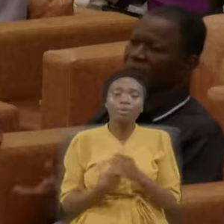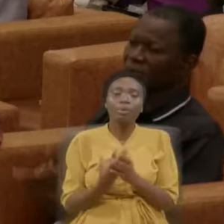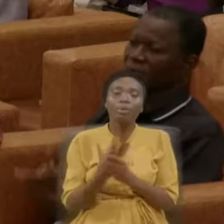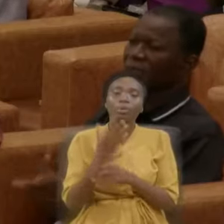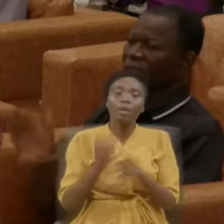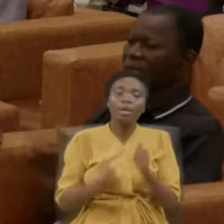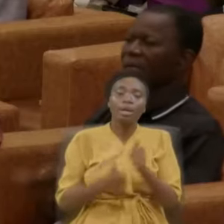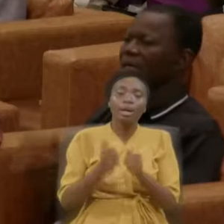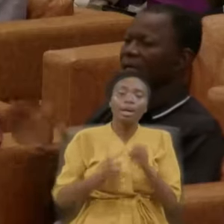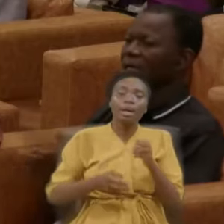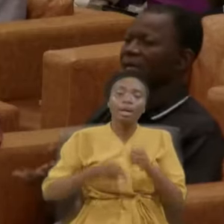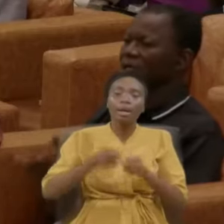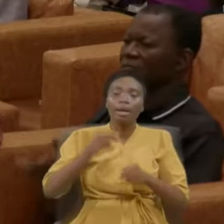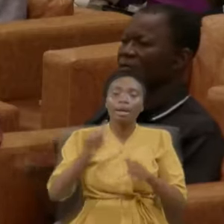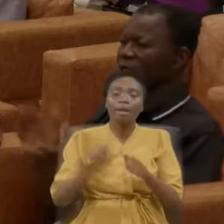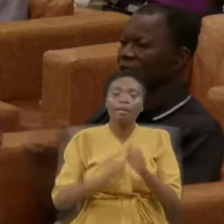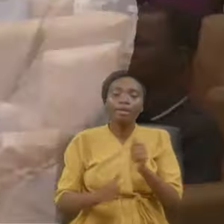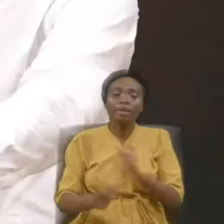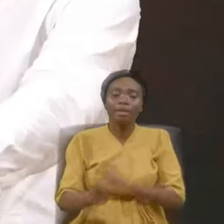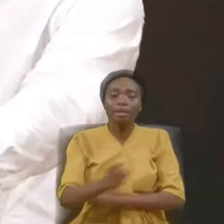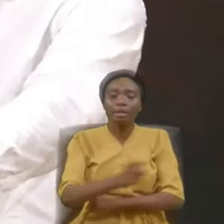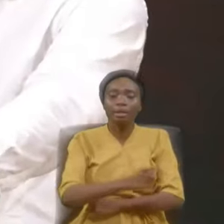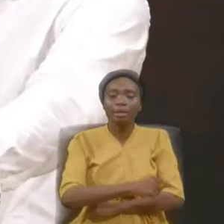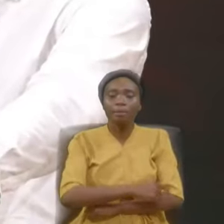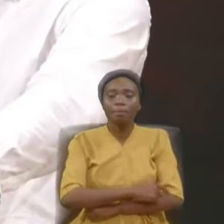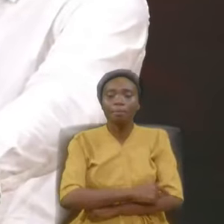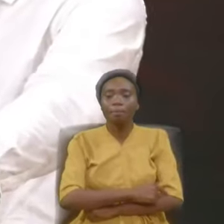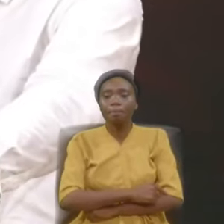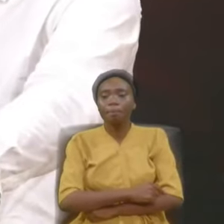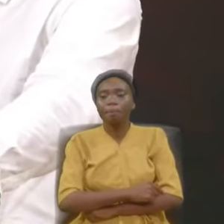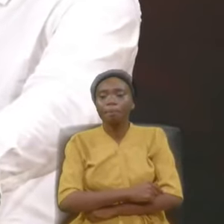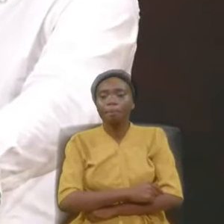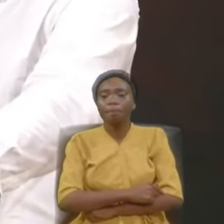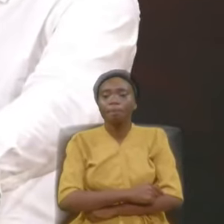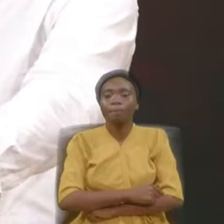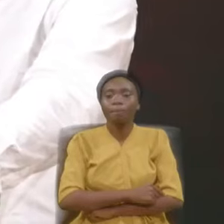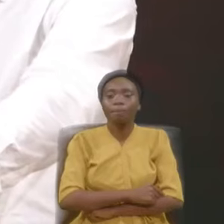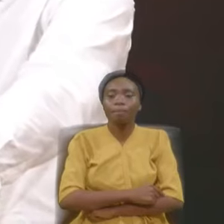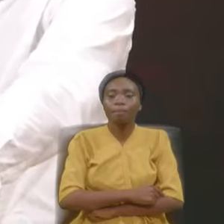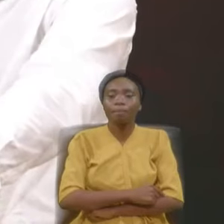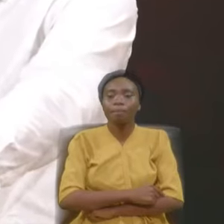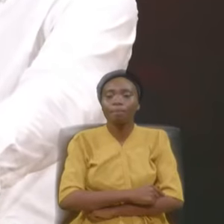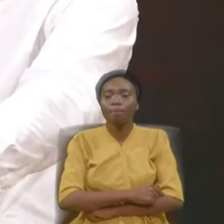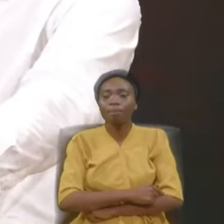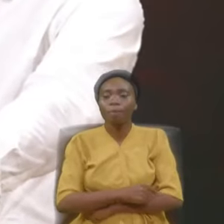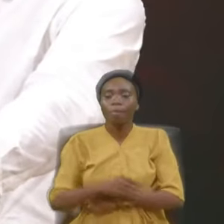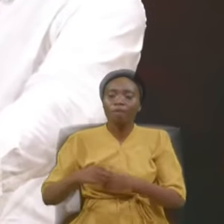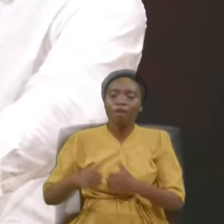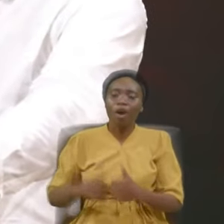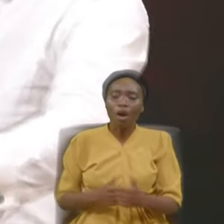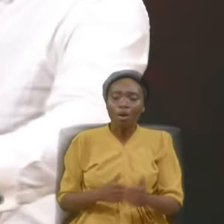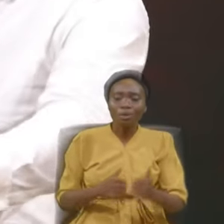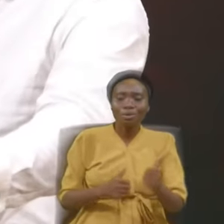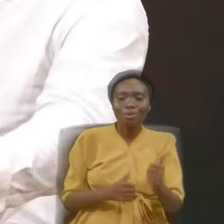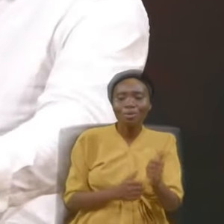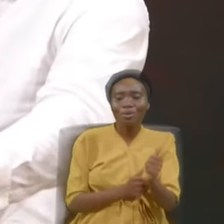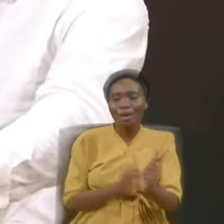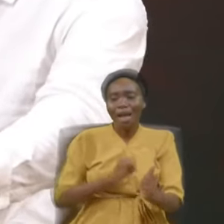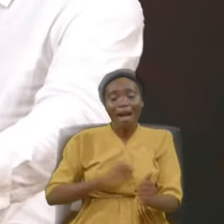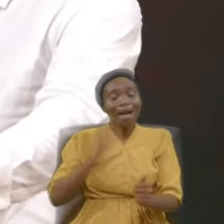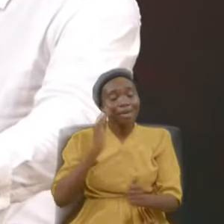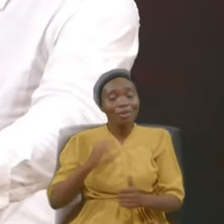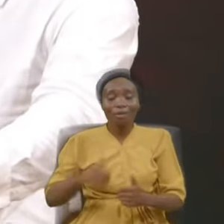day. follow,